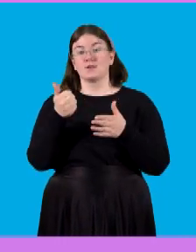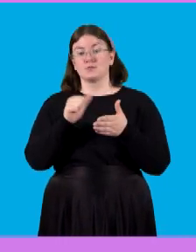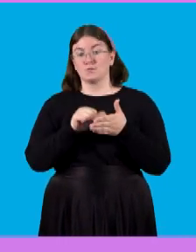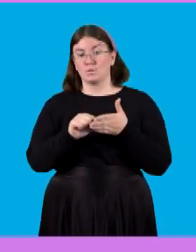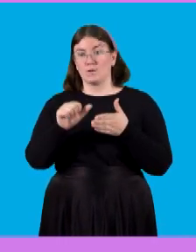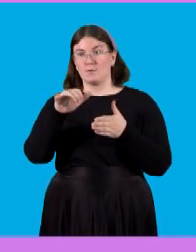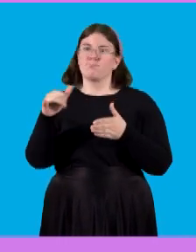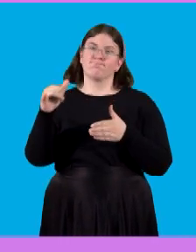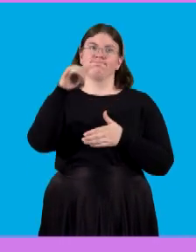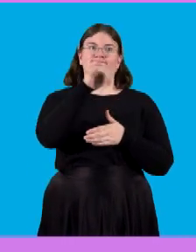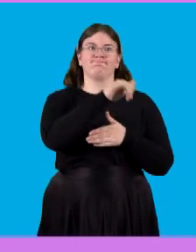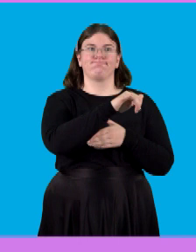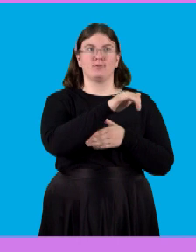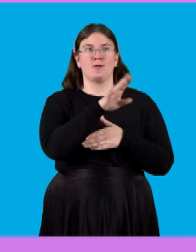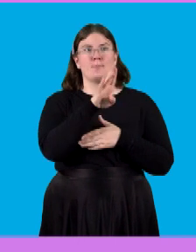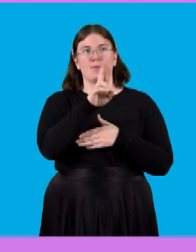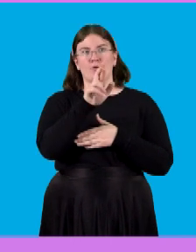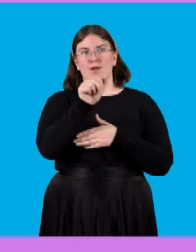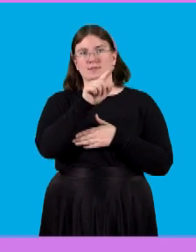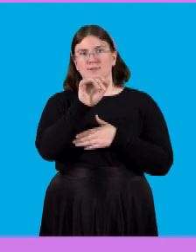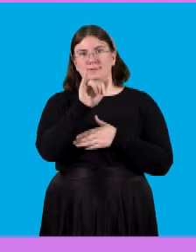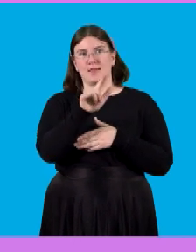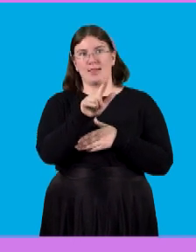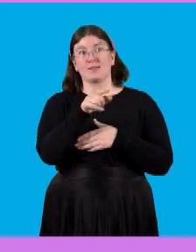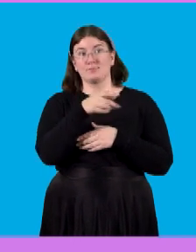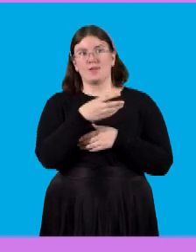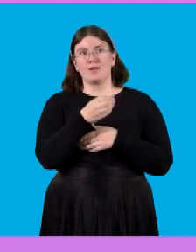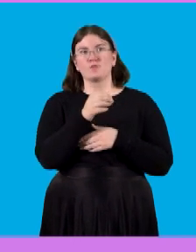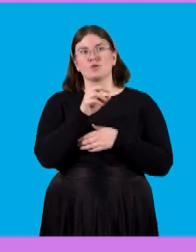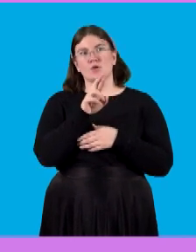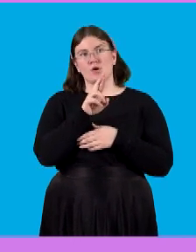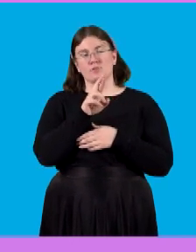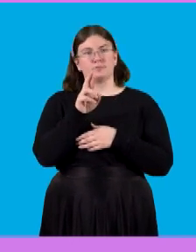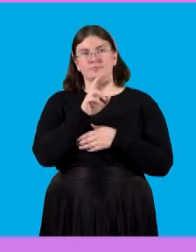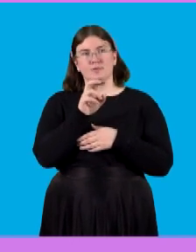He will be leaving the USA next week to visit his cousin in Brazil. He still has